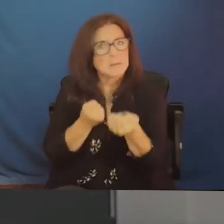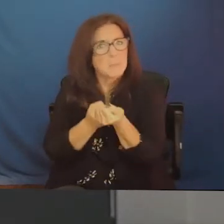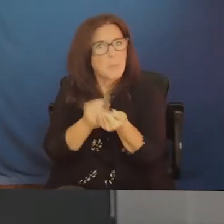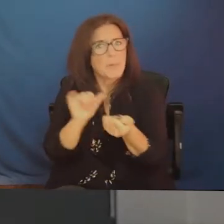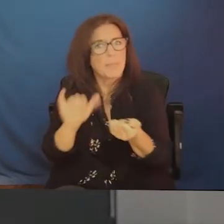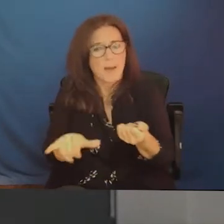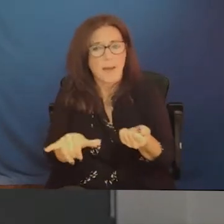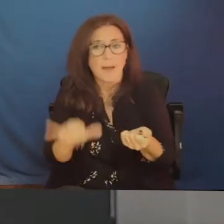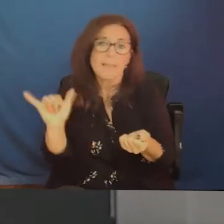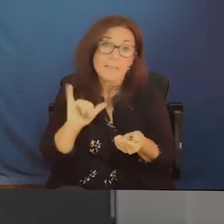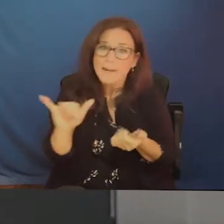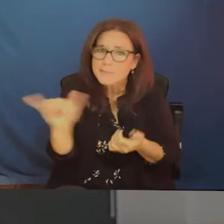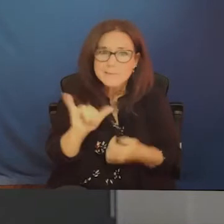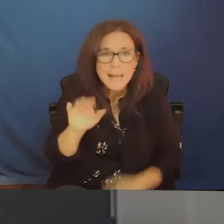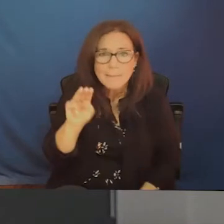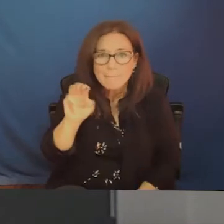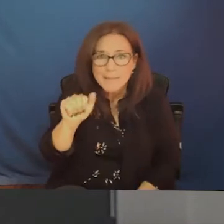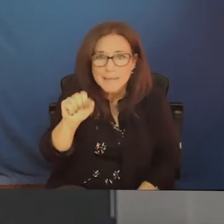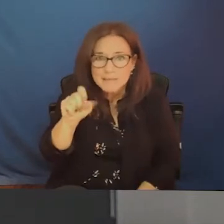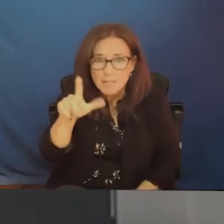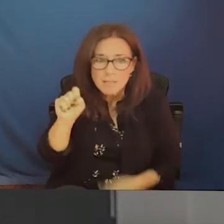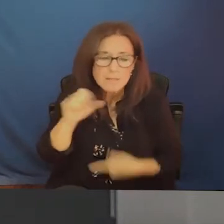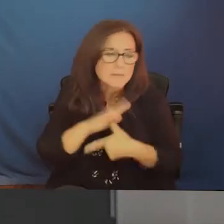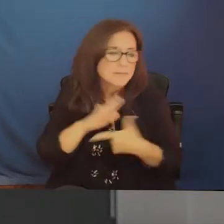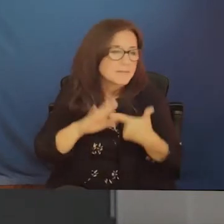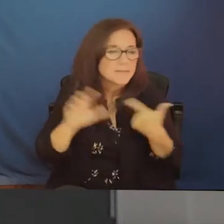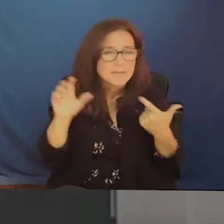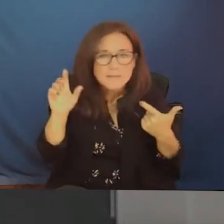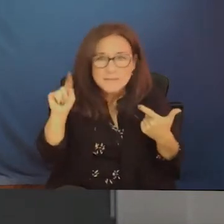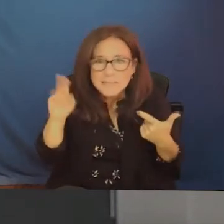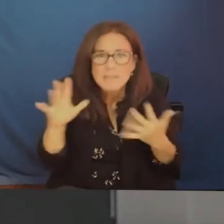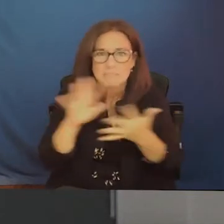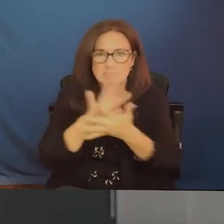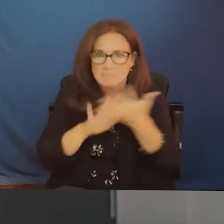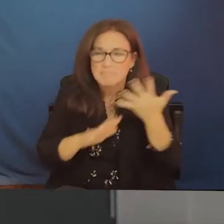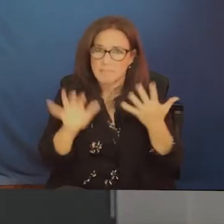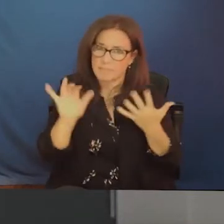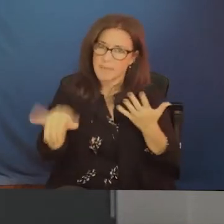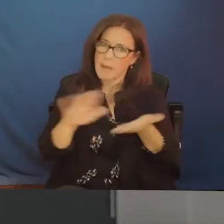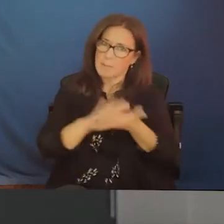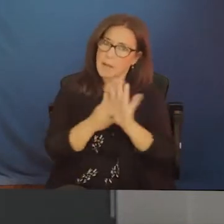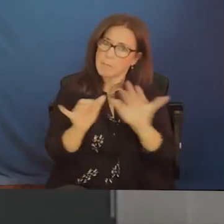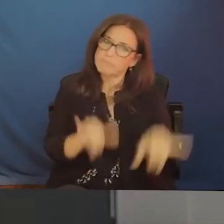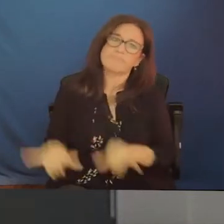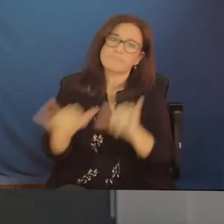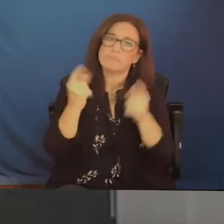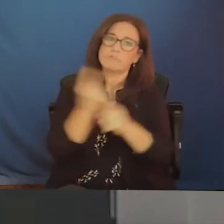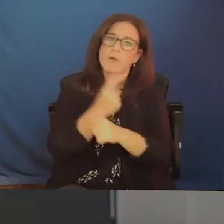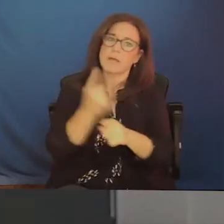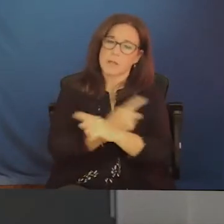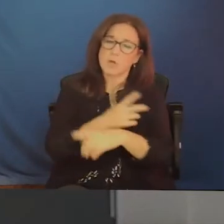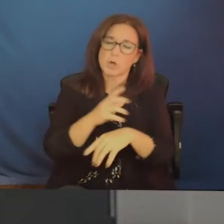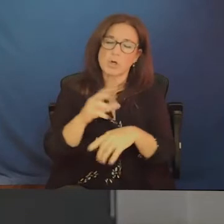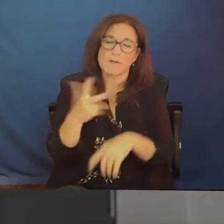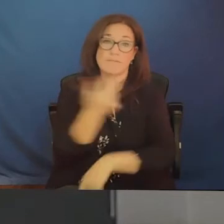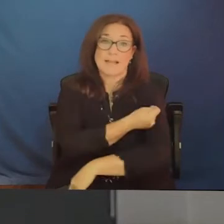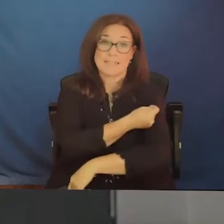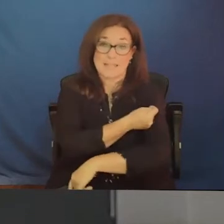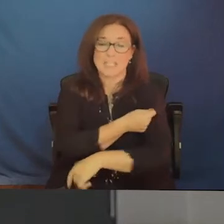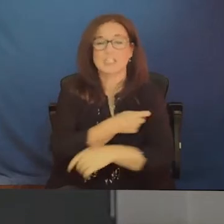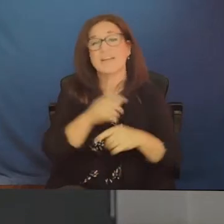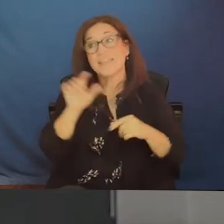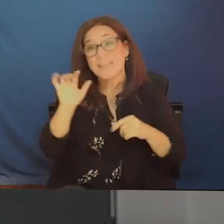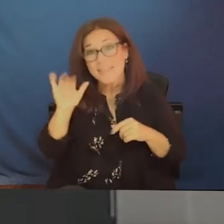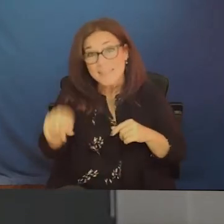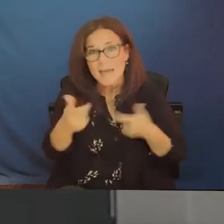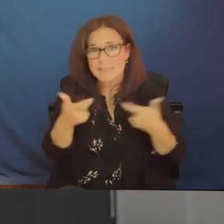like measles, like so many other things that have just become routine in our society, that's a big step and should be the